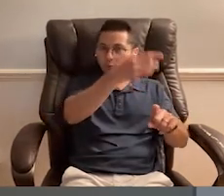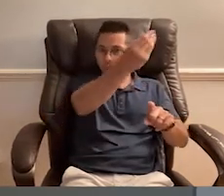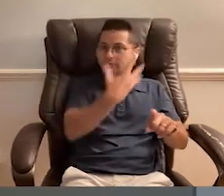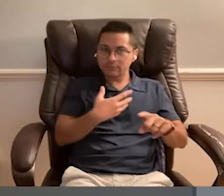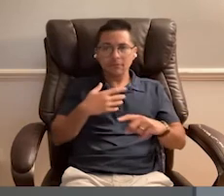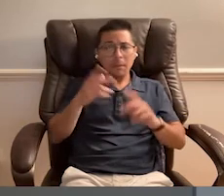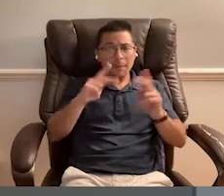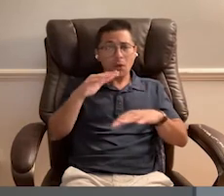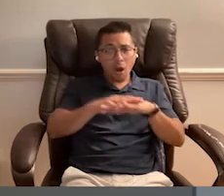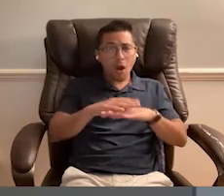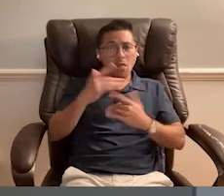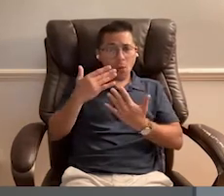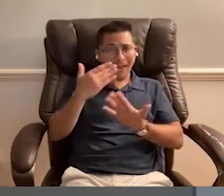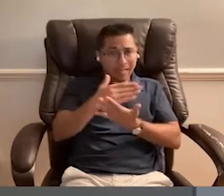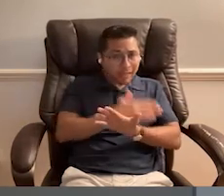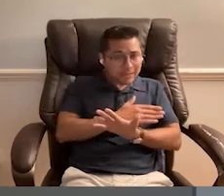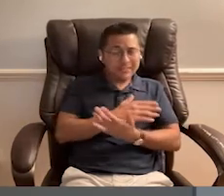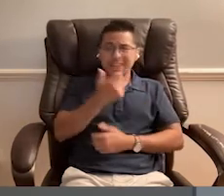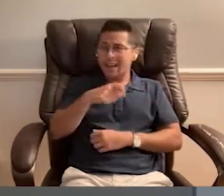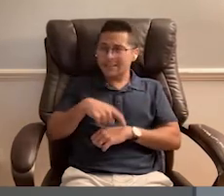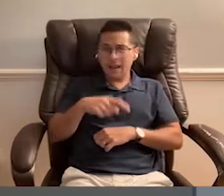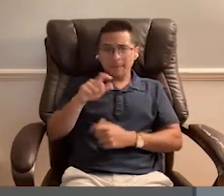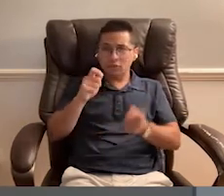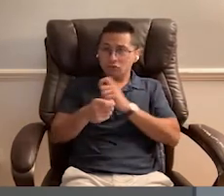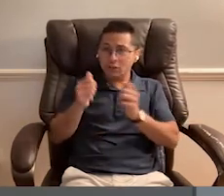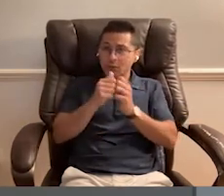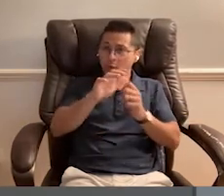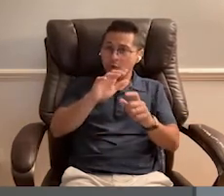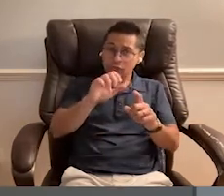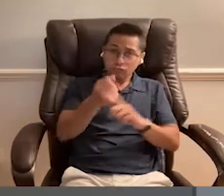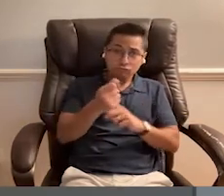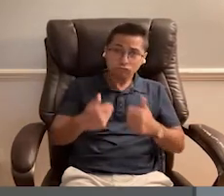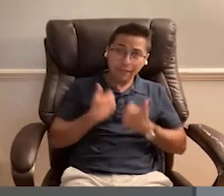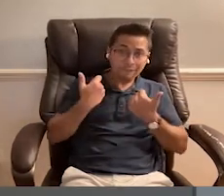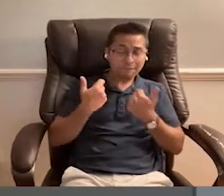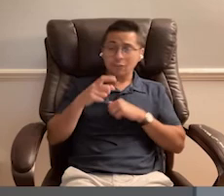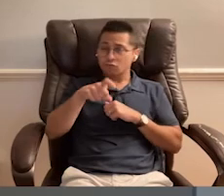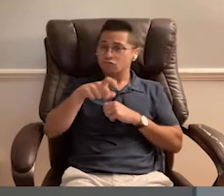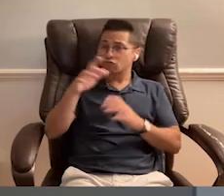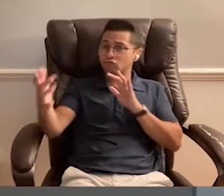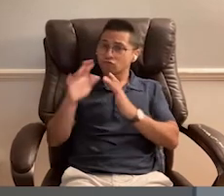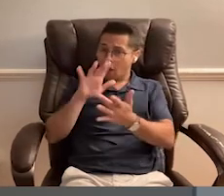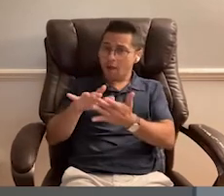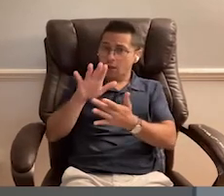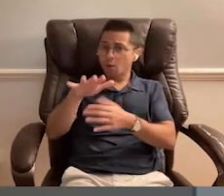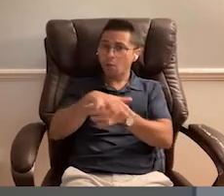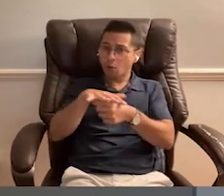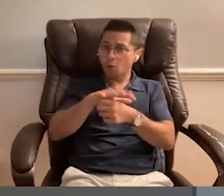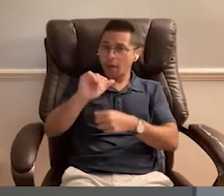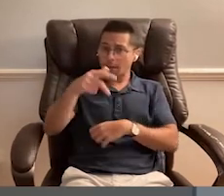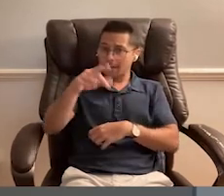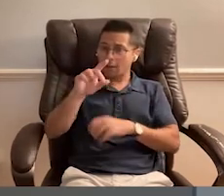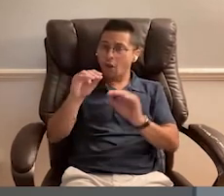them. That's a great point that you're bringing up. Individuals on the waiting list, anytime there's a change in circumstance,